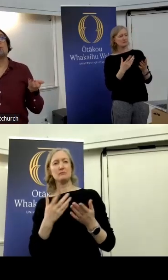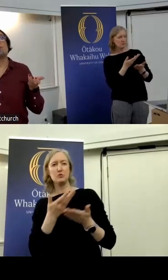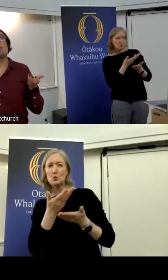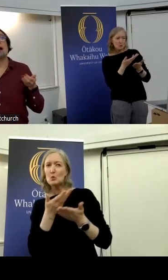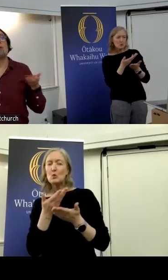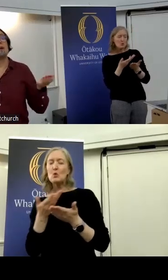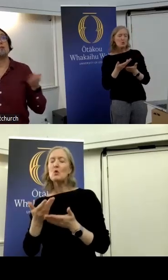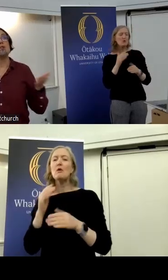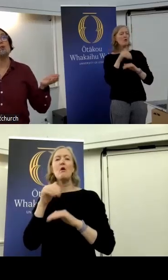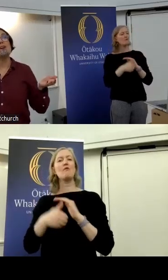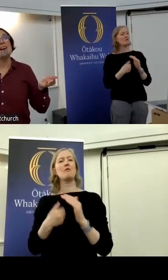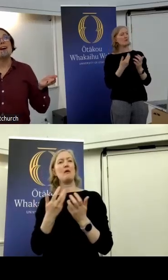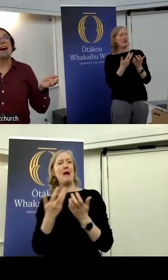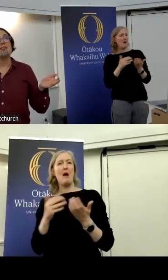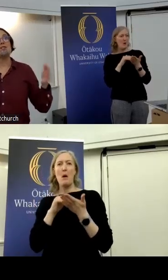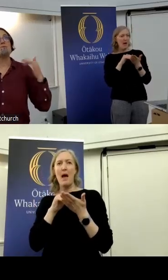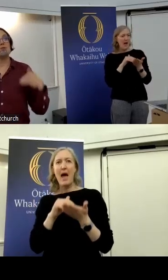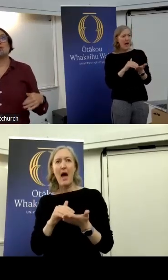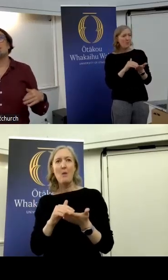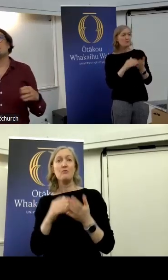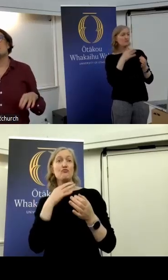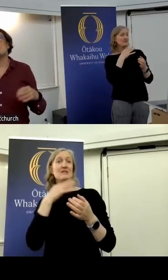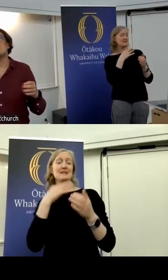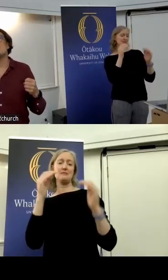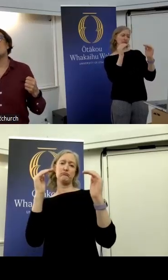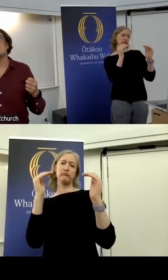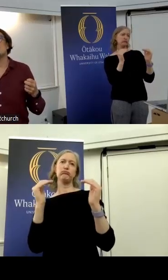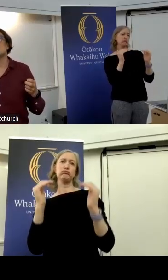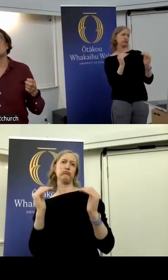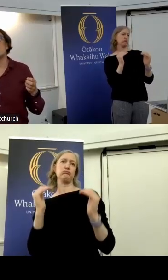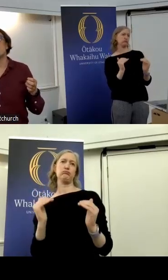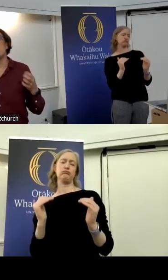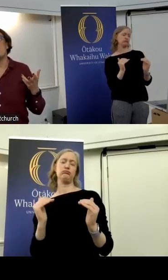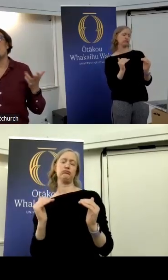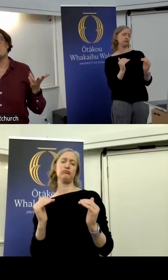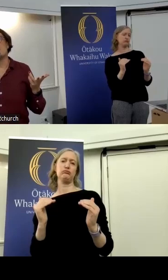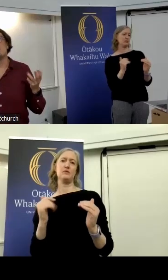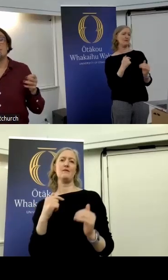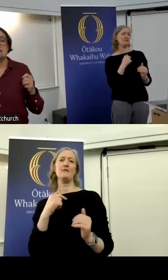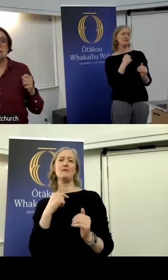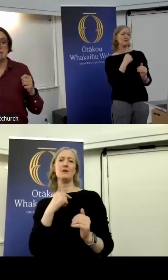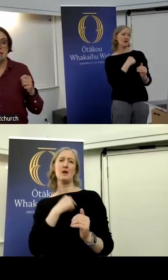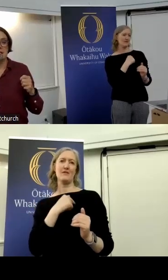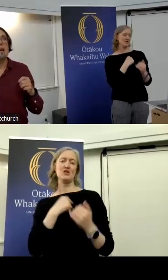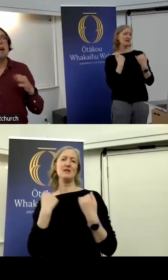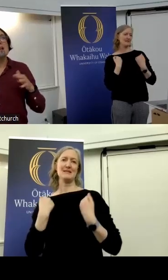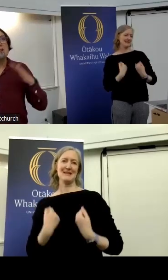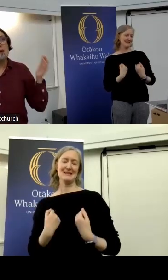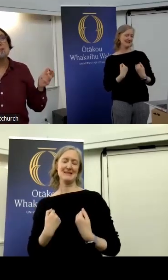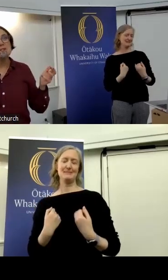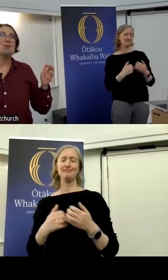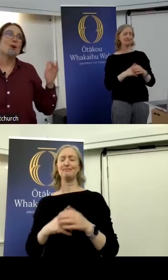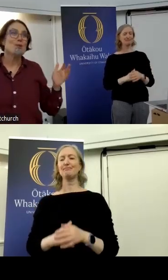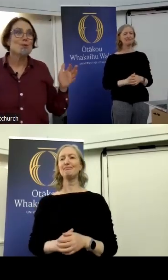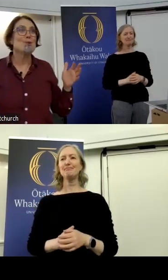about what we could do to reduce their risk of cardiovascular disease. So